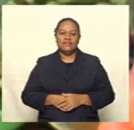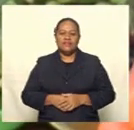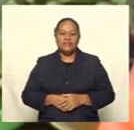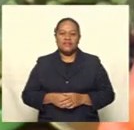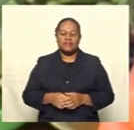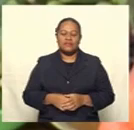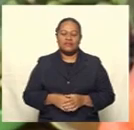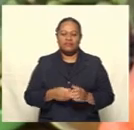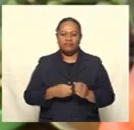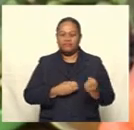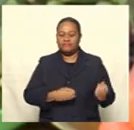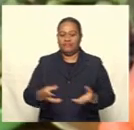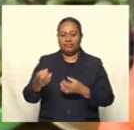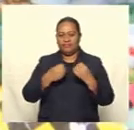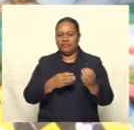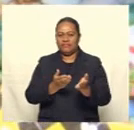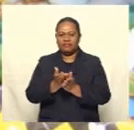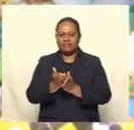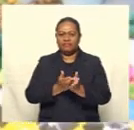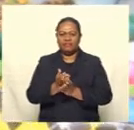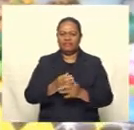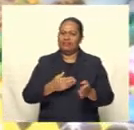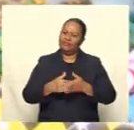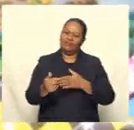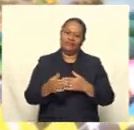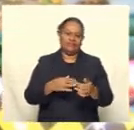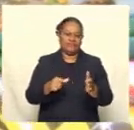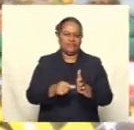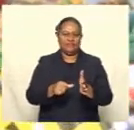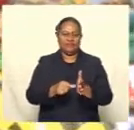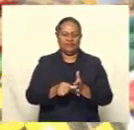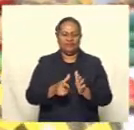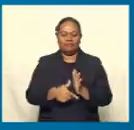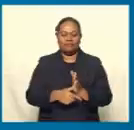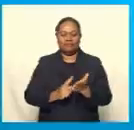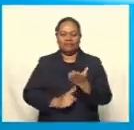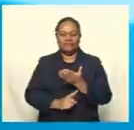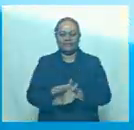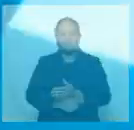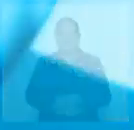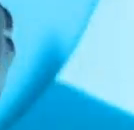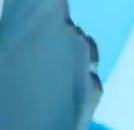vendor delivers services despite hardships. Stay with us.